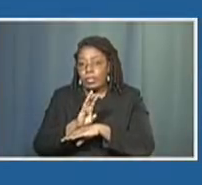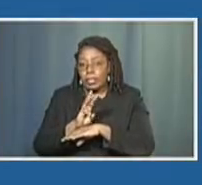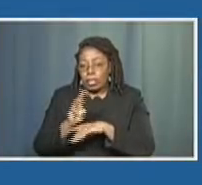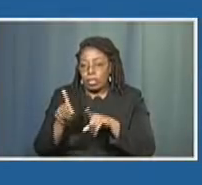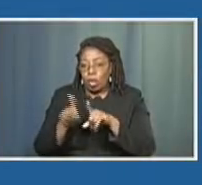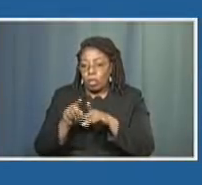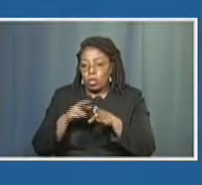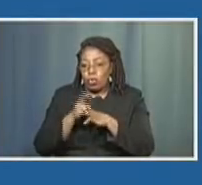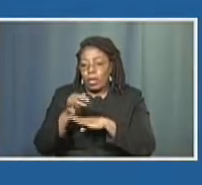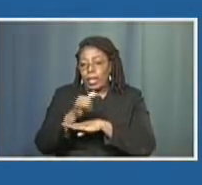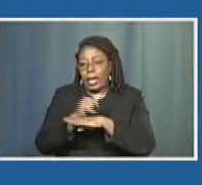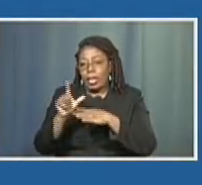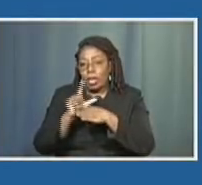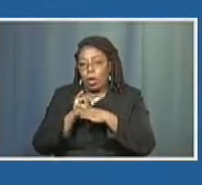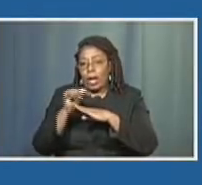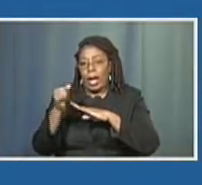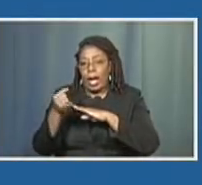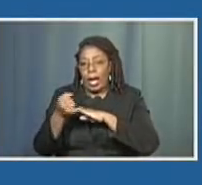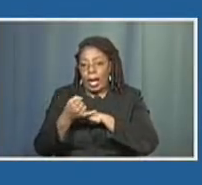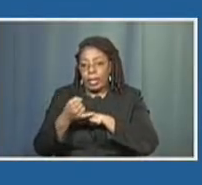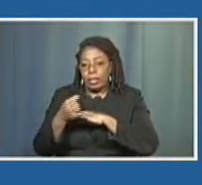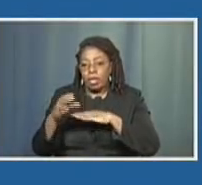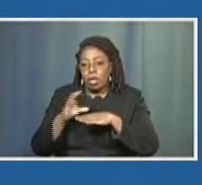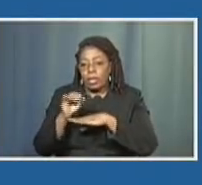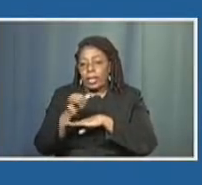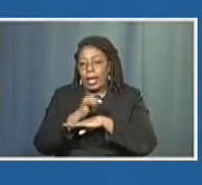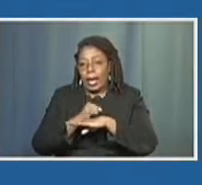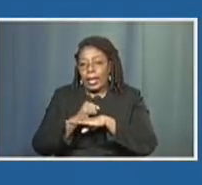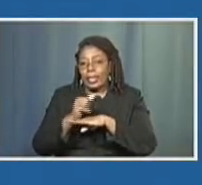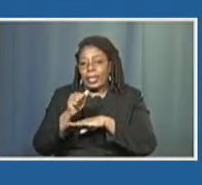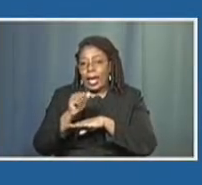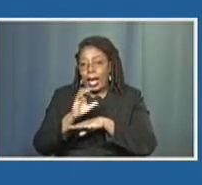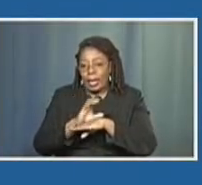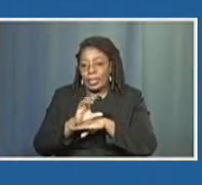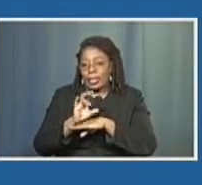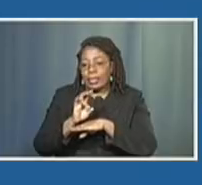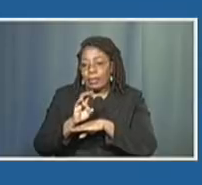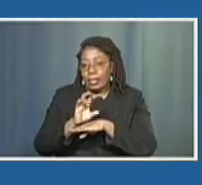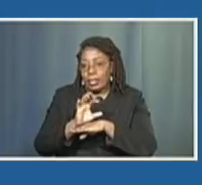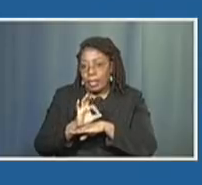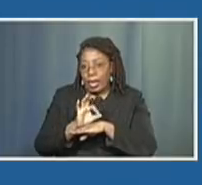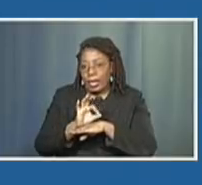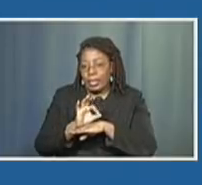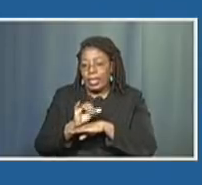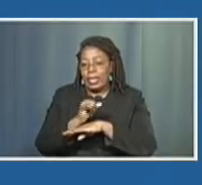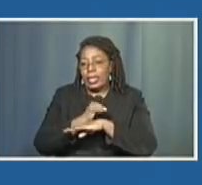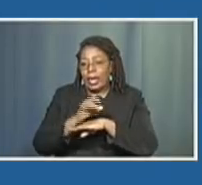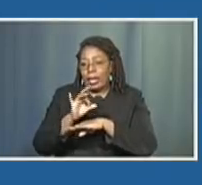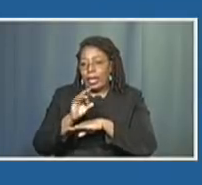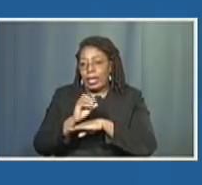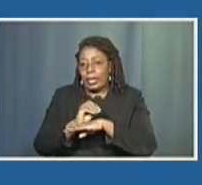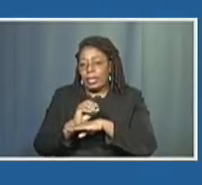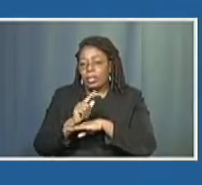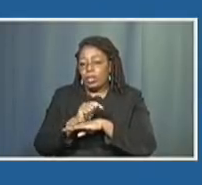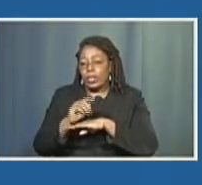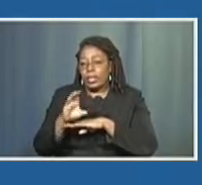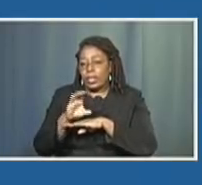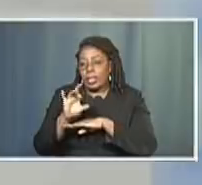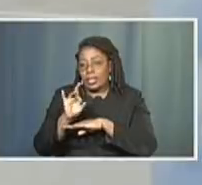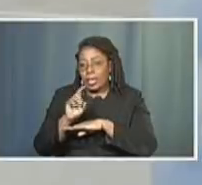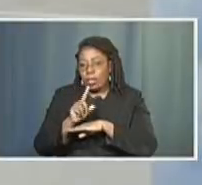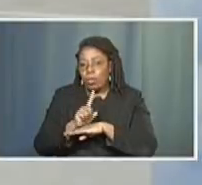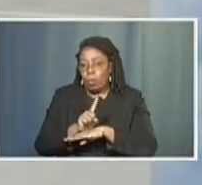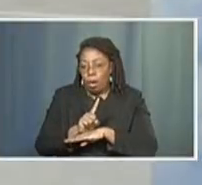Ragged Island, Clownstown, Long Island, Crooked Island, Betsy Bay, and Acklands, Matsutown, Unago, 80 degrees, and the Turks and Caicos Islands at